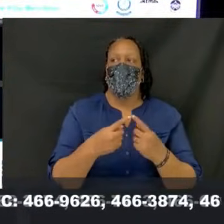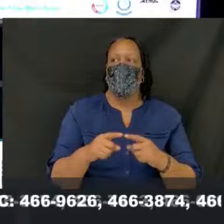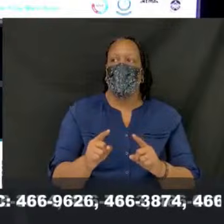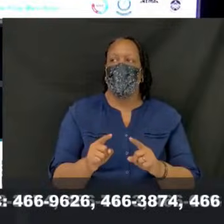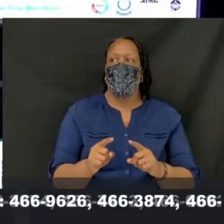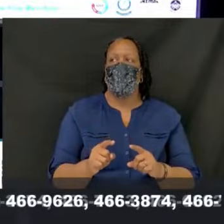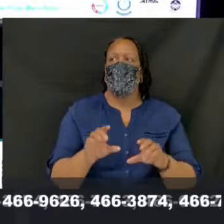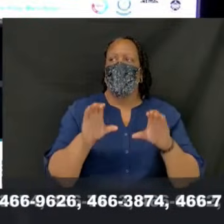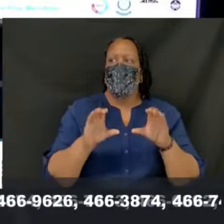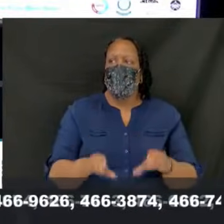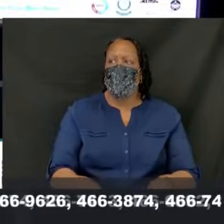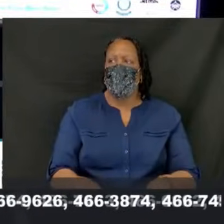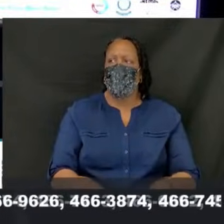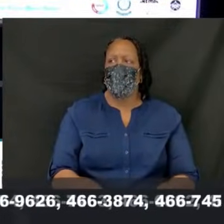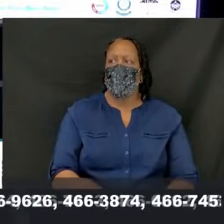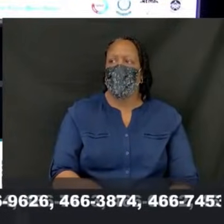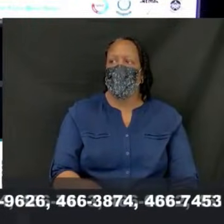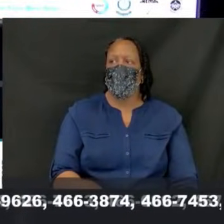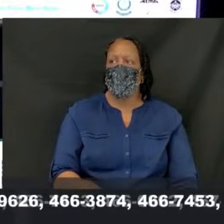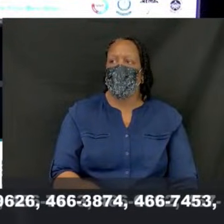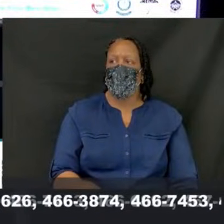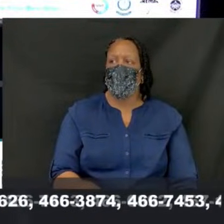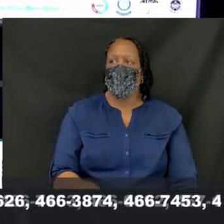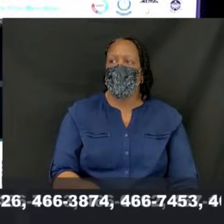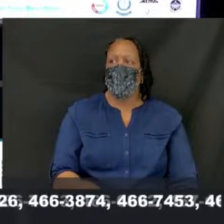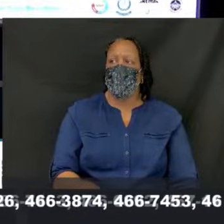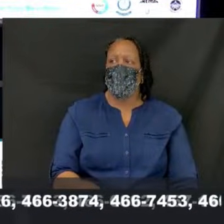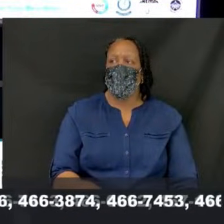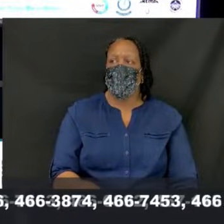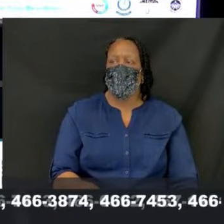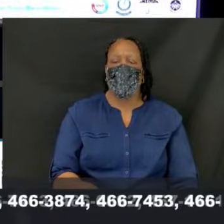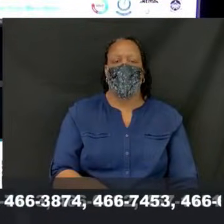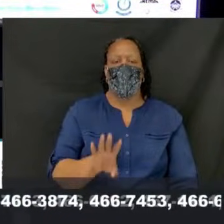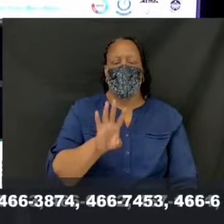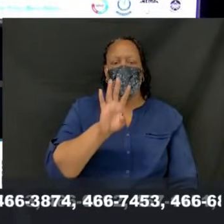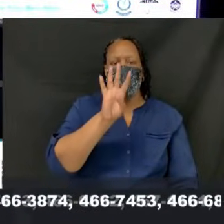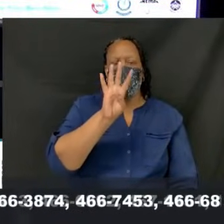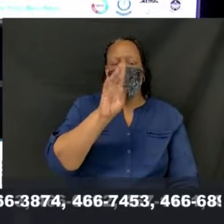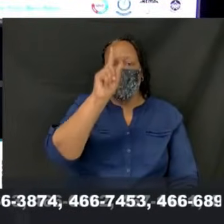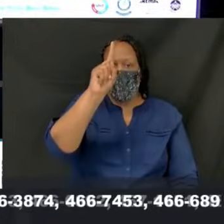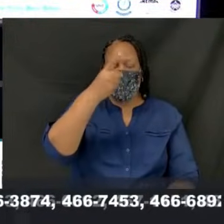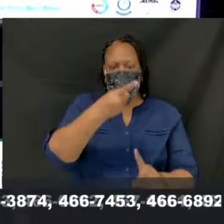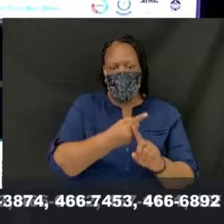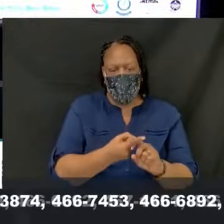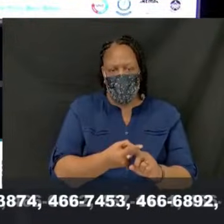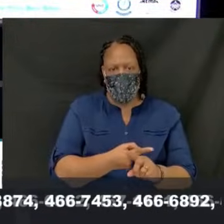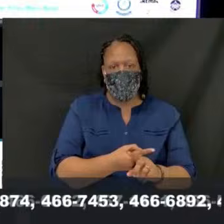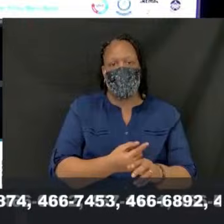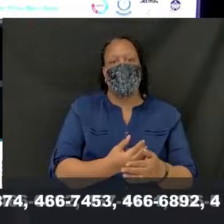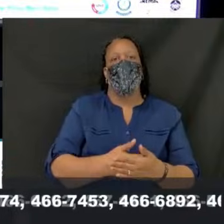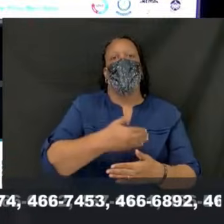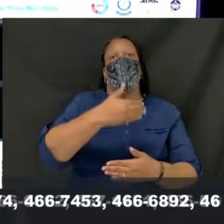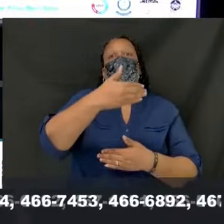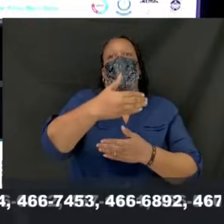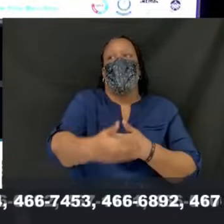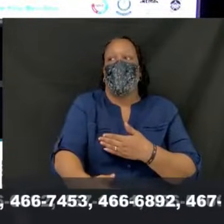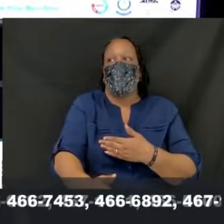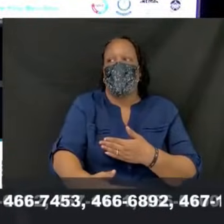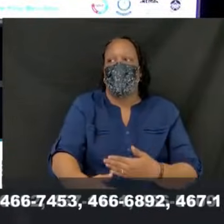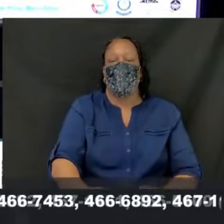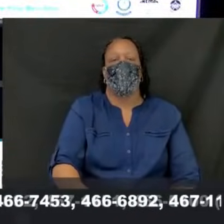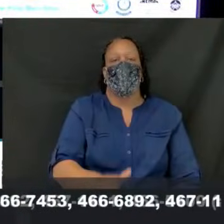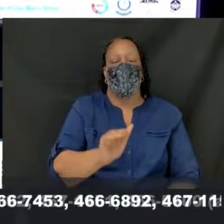go for your second dose is 4 weeks after you would have received that first dose. So the person said they received their first dose